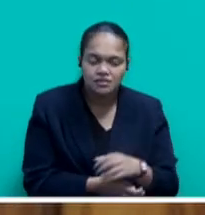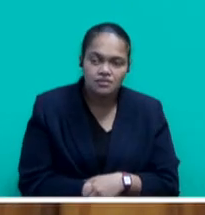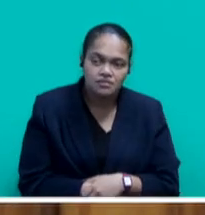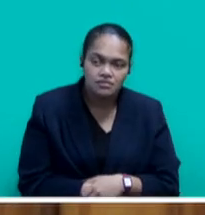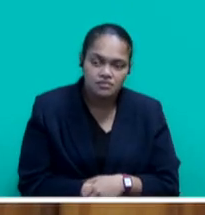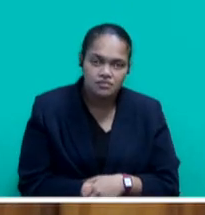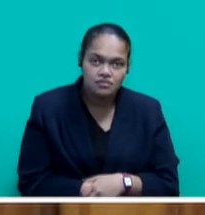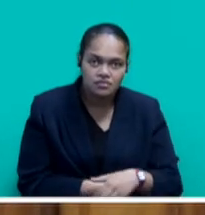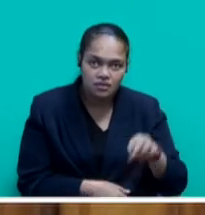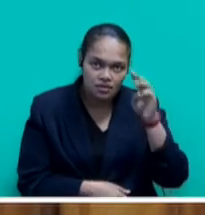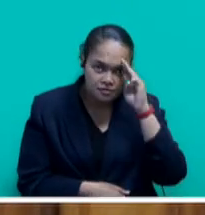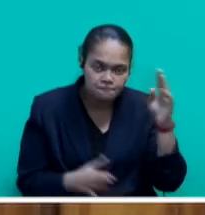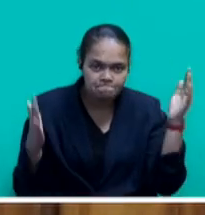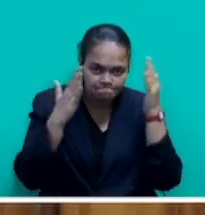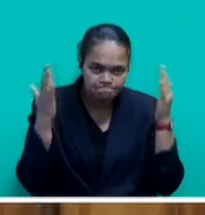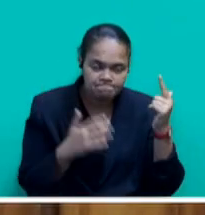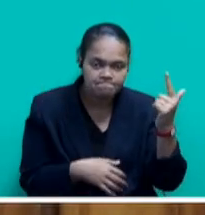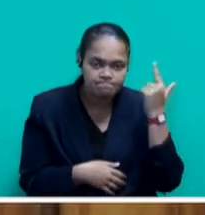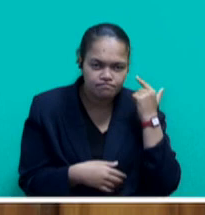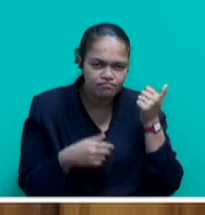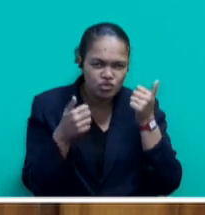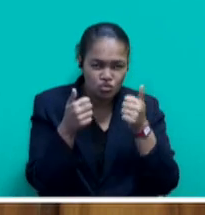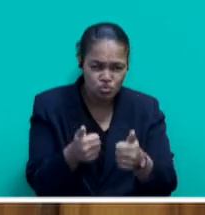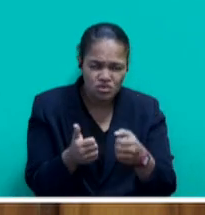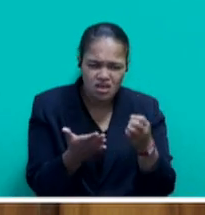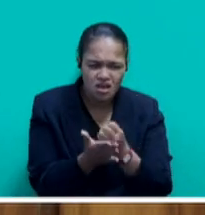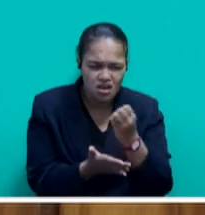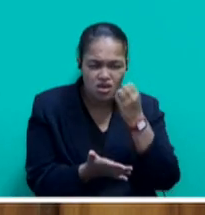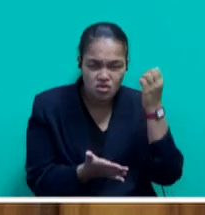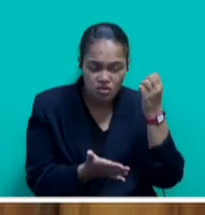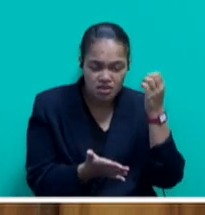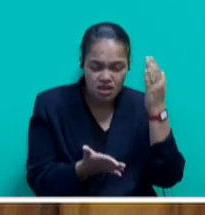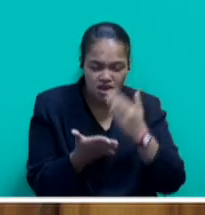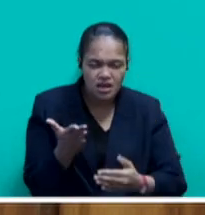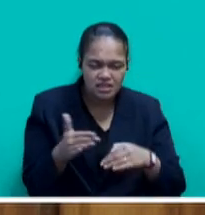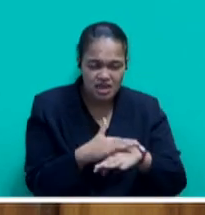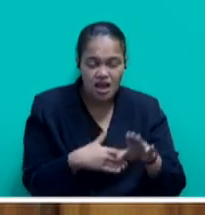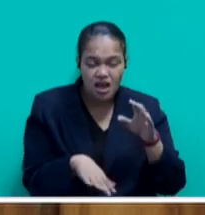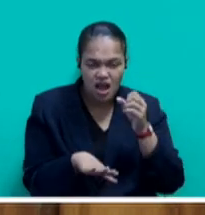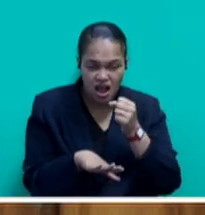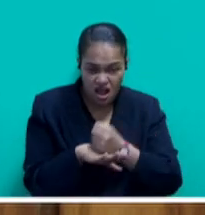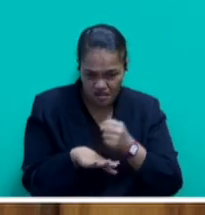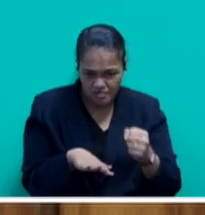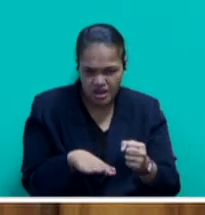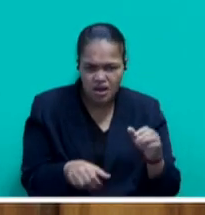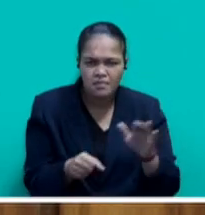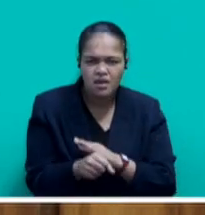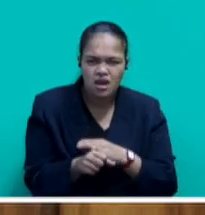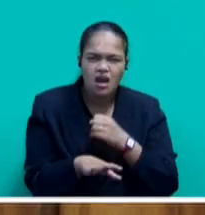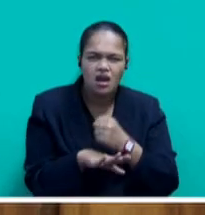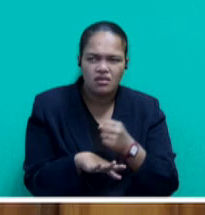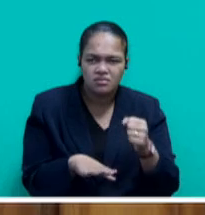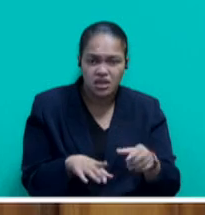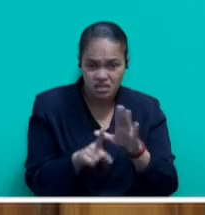Mr. Speaker, sir, the lack of good economic cadre within government cost government. Take, for example, the